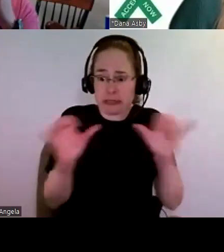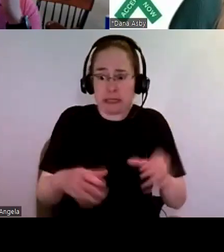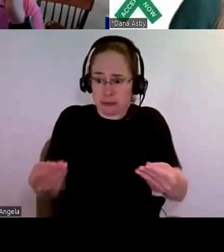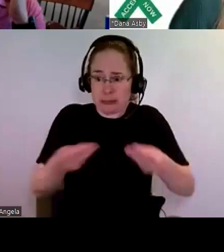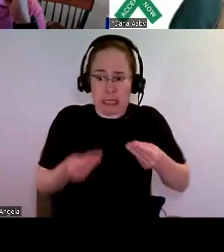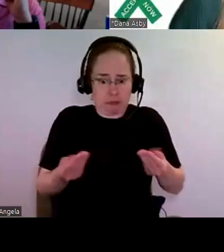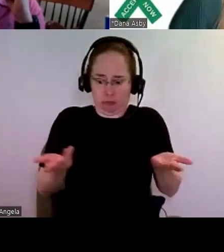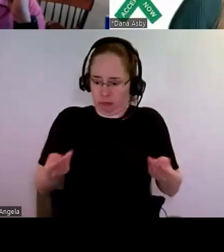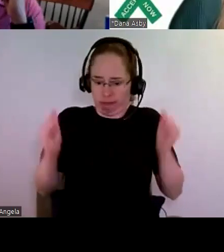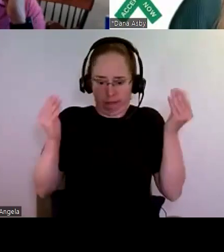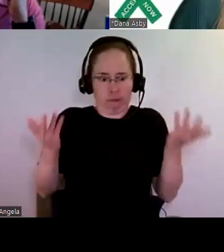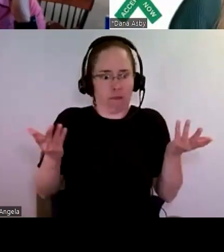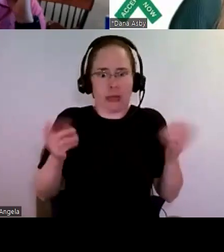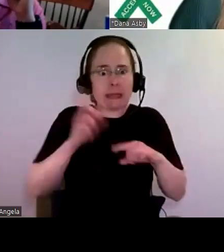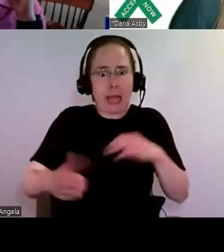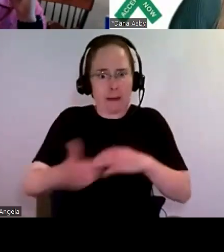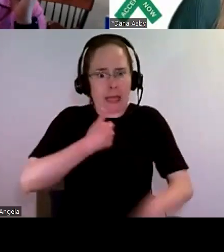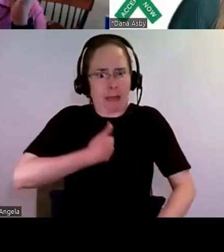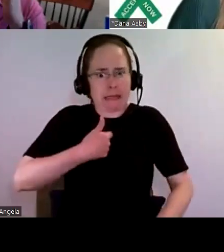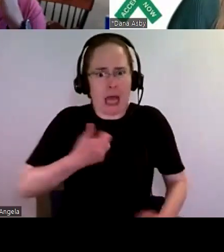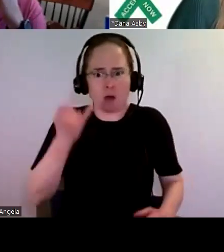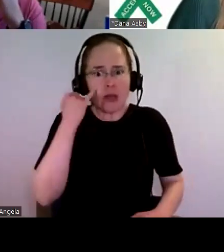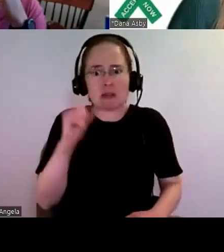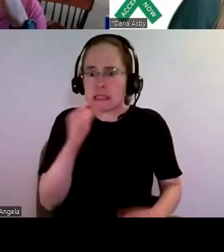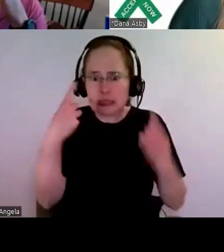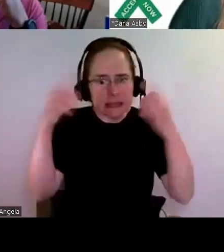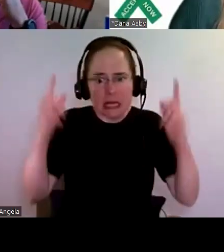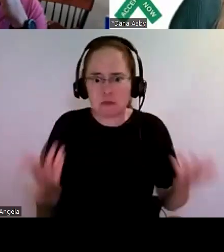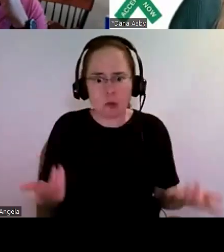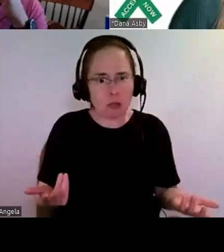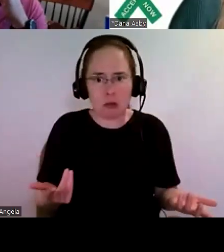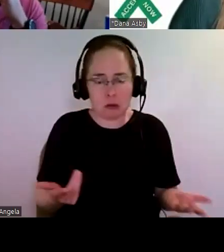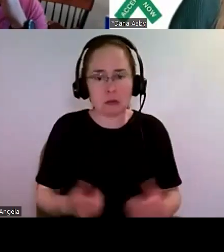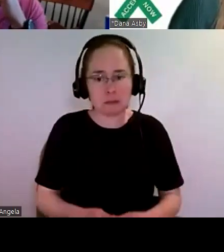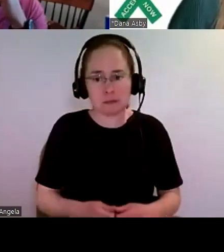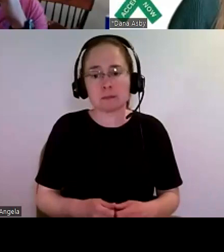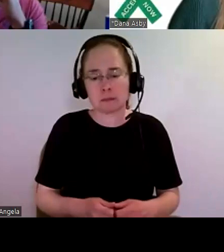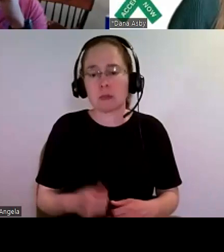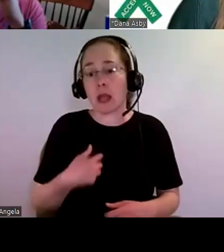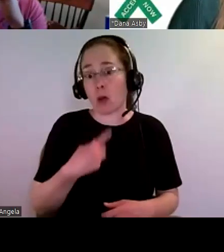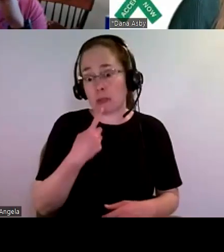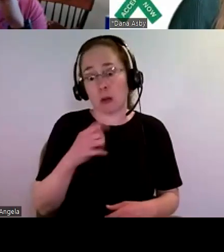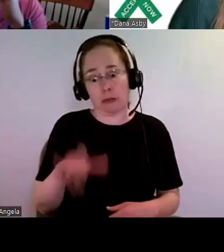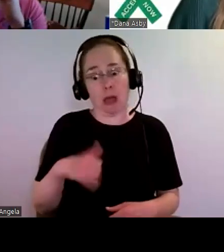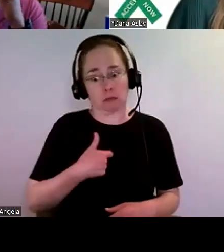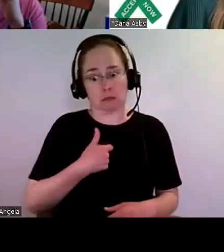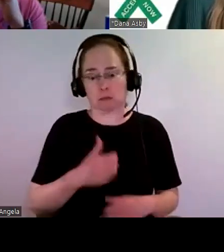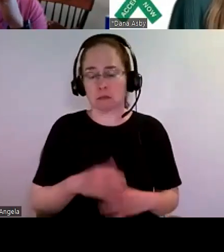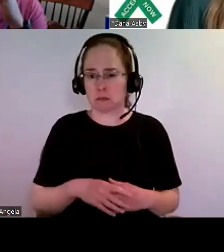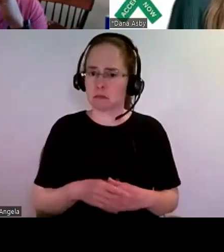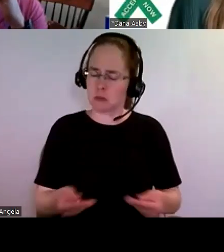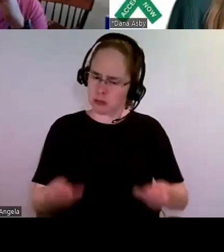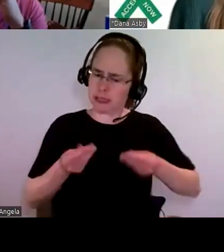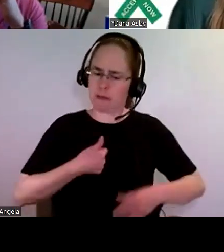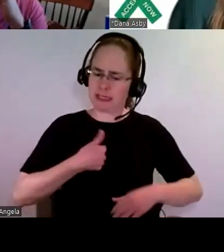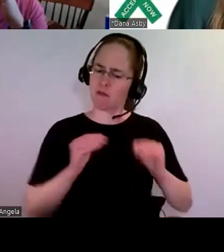you. And then you can't blame yourself if it's not successful. So I would say, yeah, I would give myself a